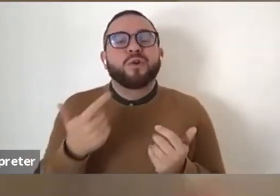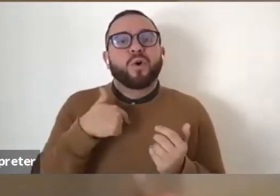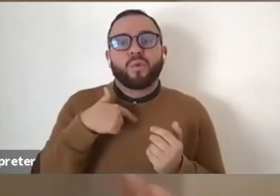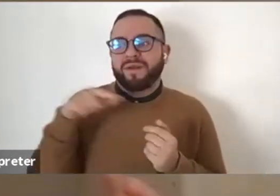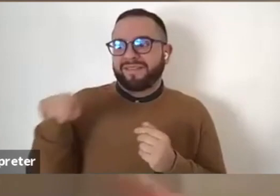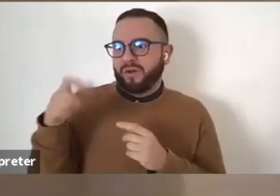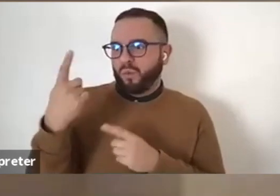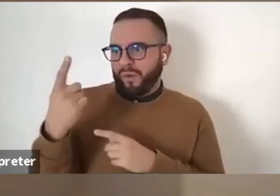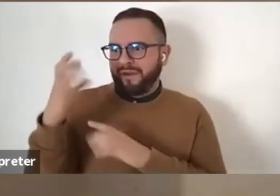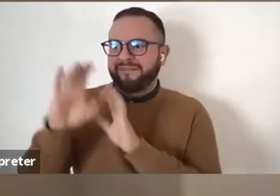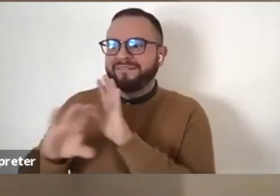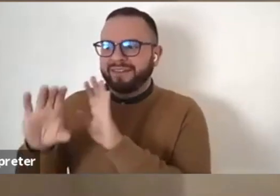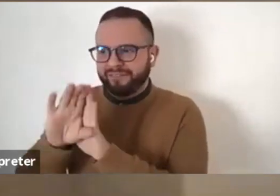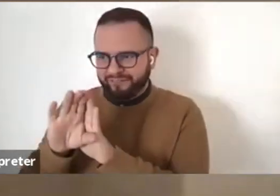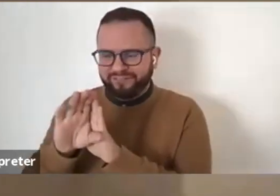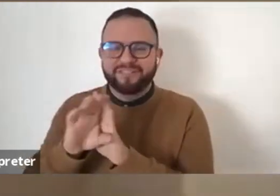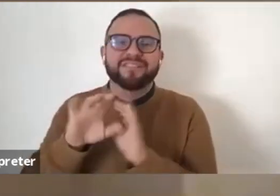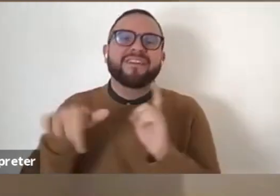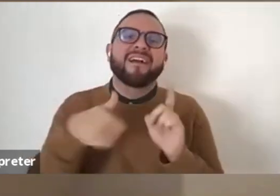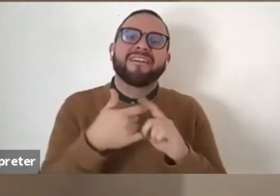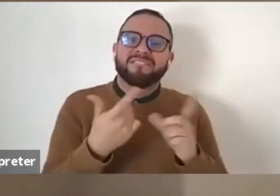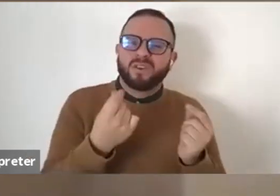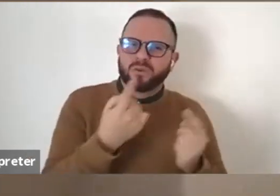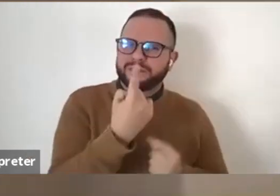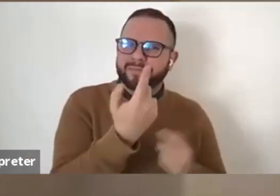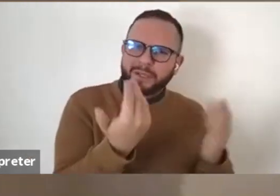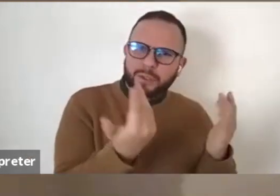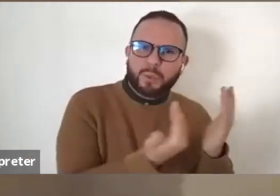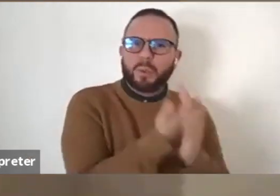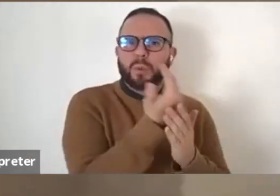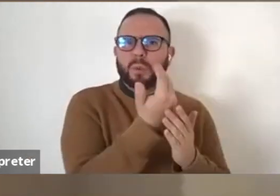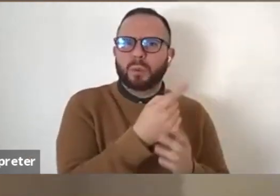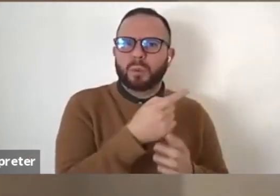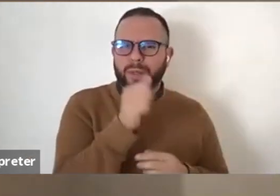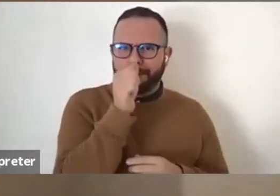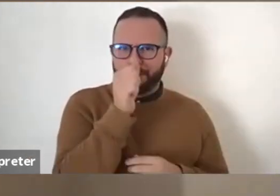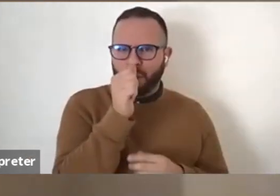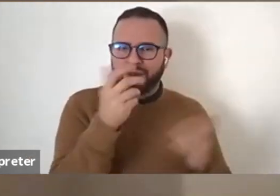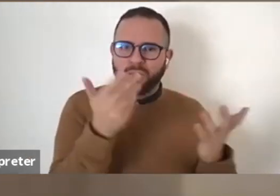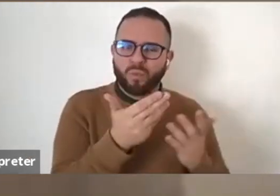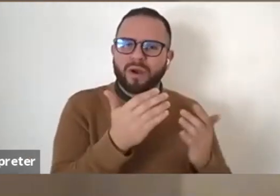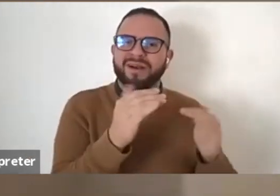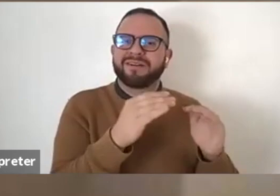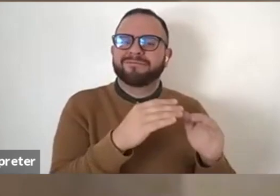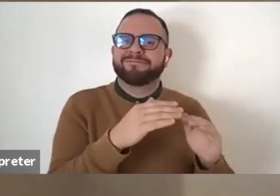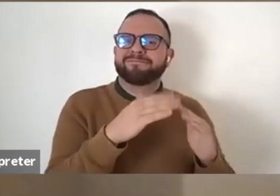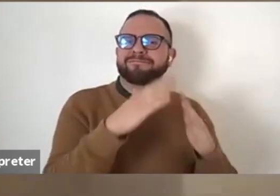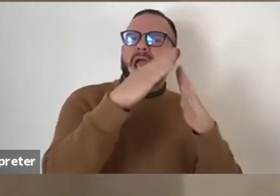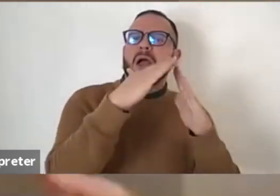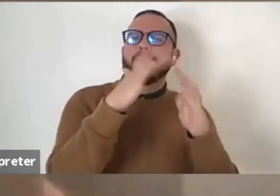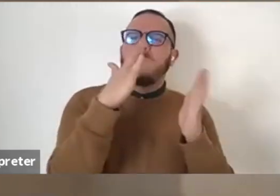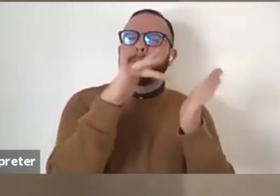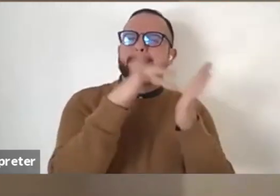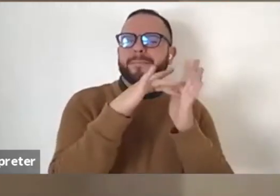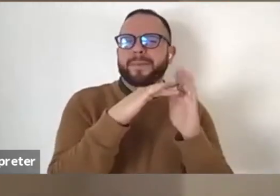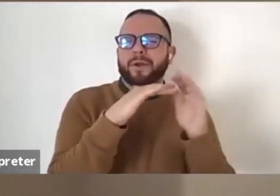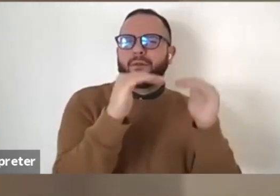take something quite new in Poland, which is upper middle class. You cannot forget that